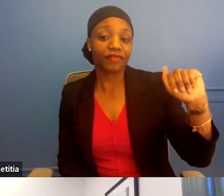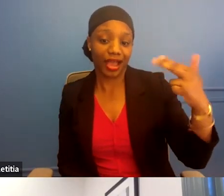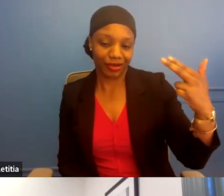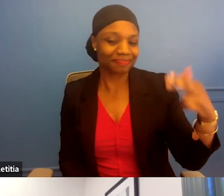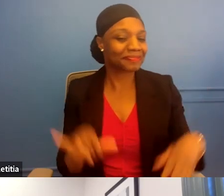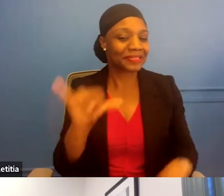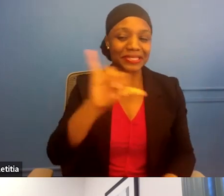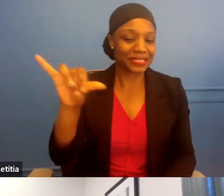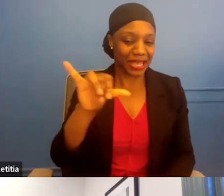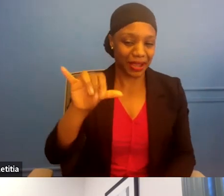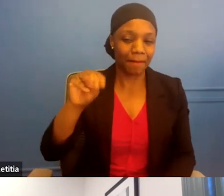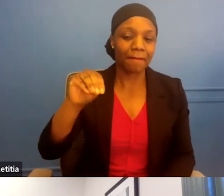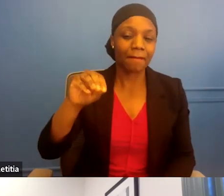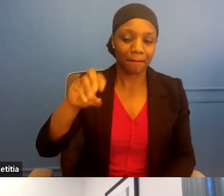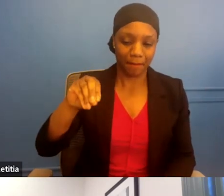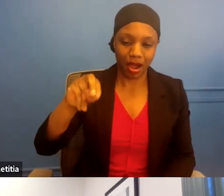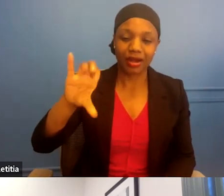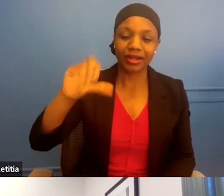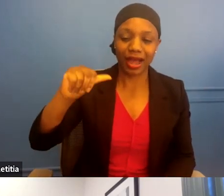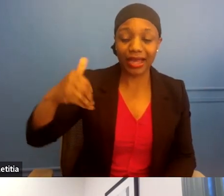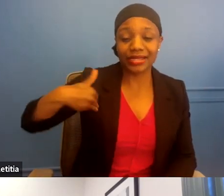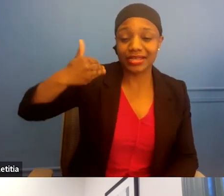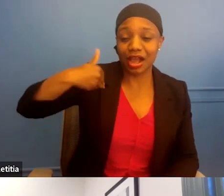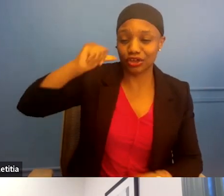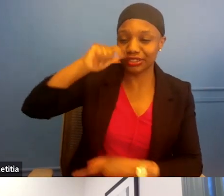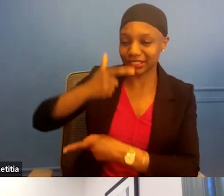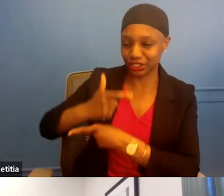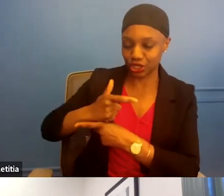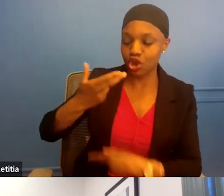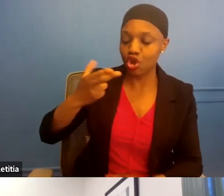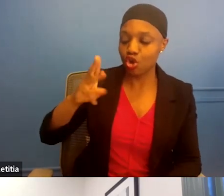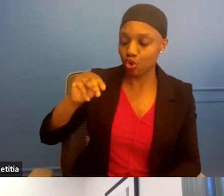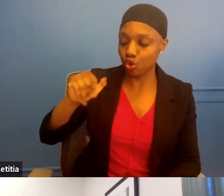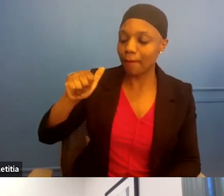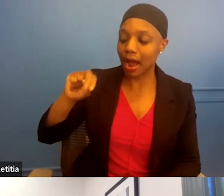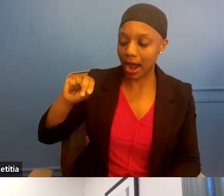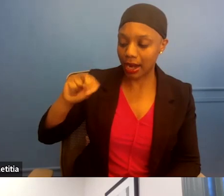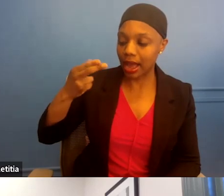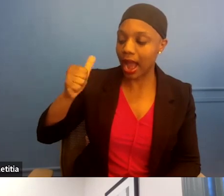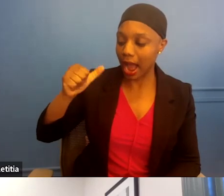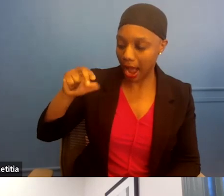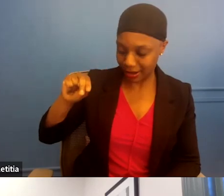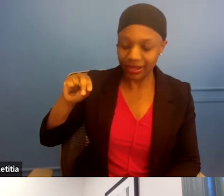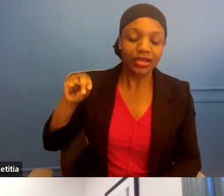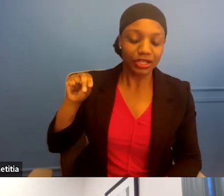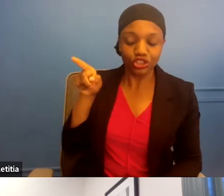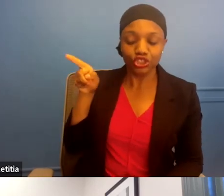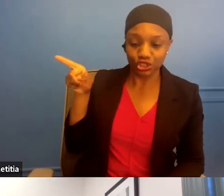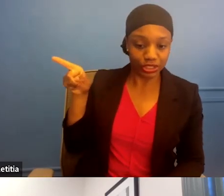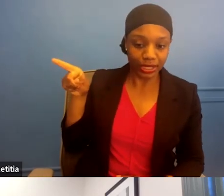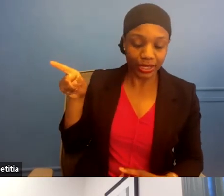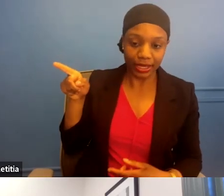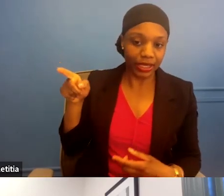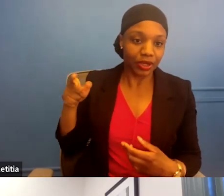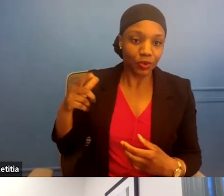Monica, I had a sibling also, but a younger sister, Homa Khan. She was a few years behind me, and I wish she had the same gratitude that you do for your older